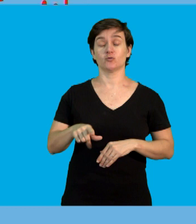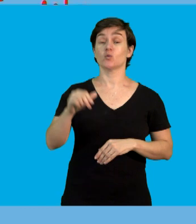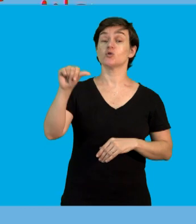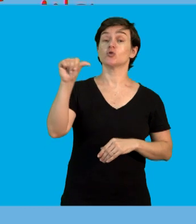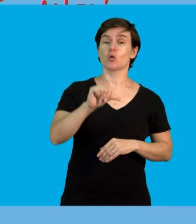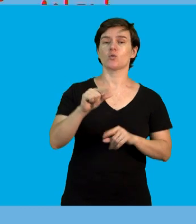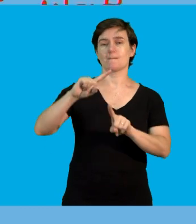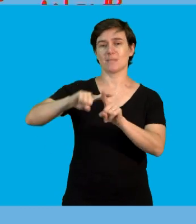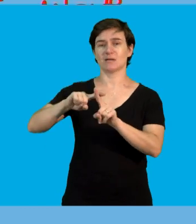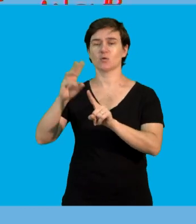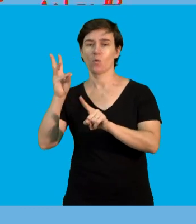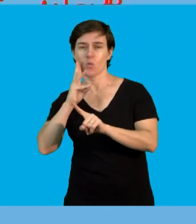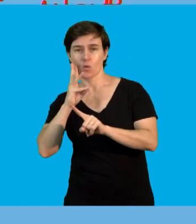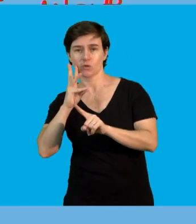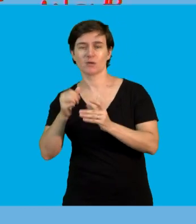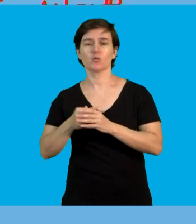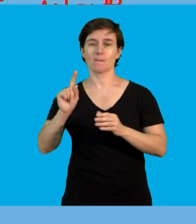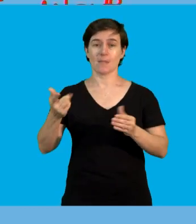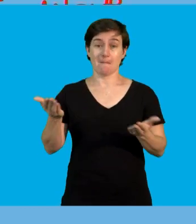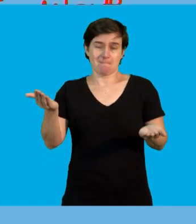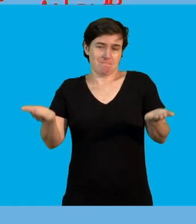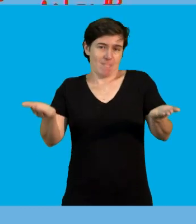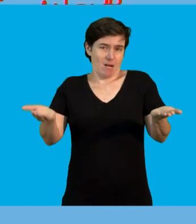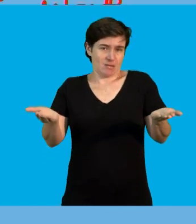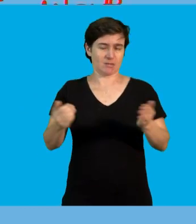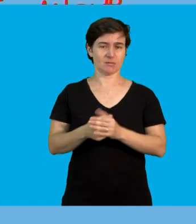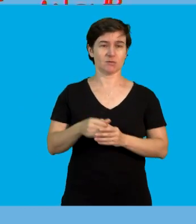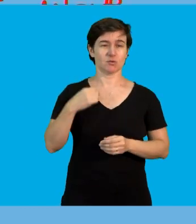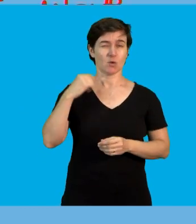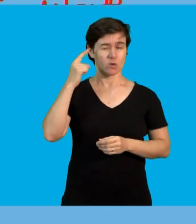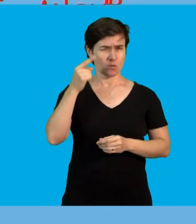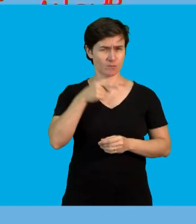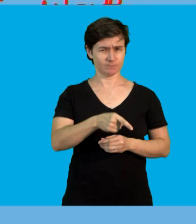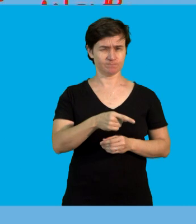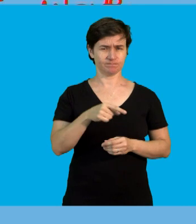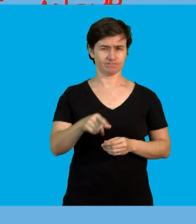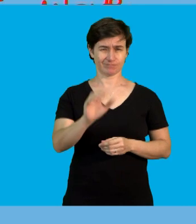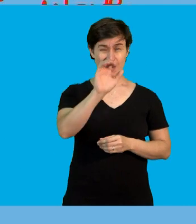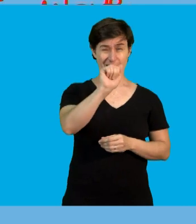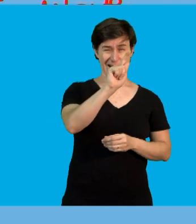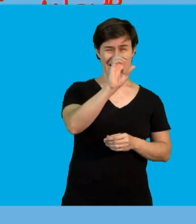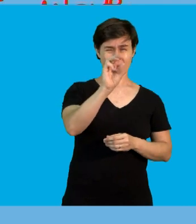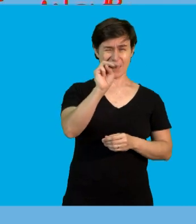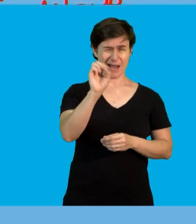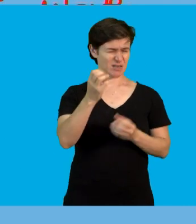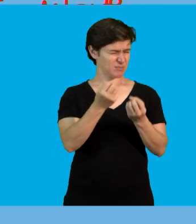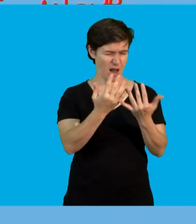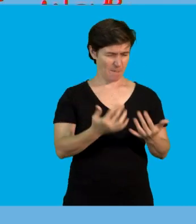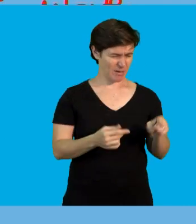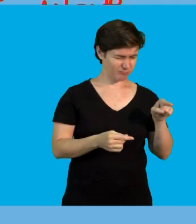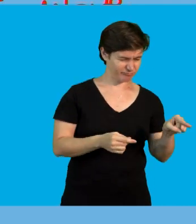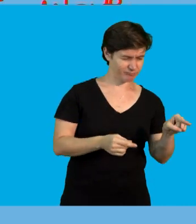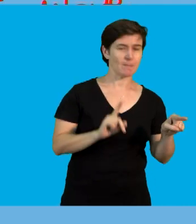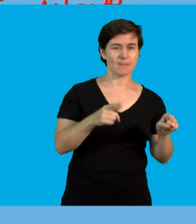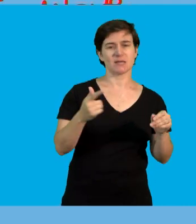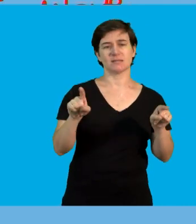plus water. And then we need to balance the reaction so that we know that the number of atoms on the left-hand side will be equal